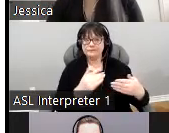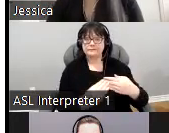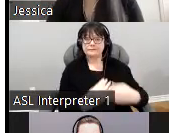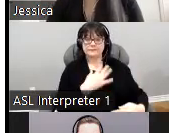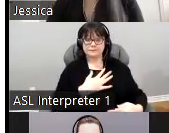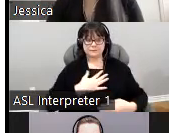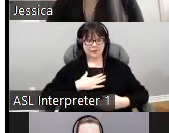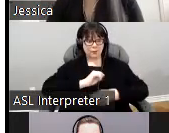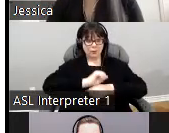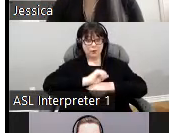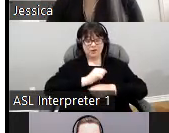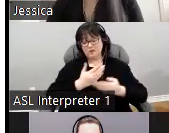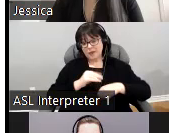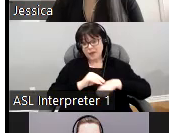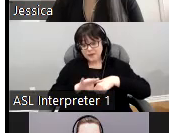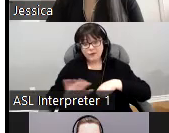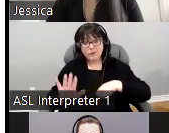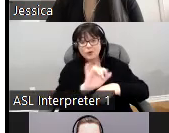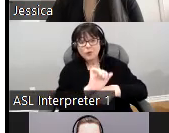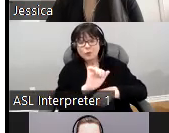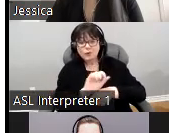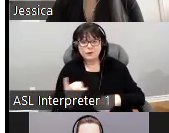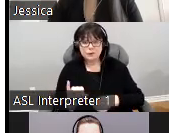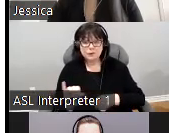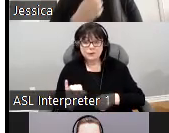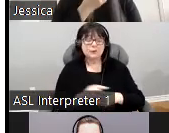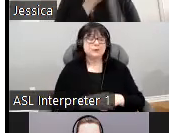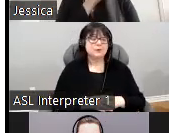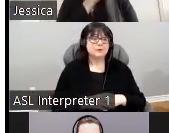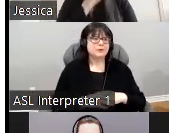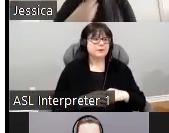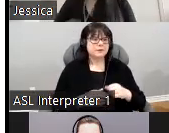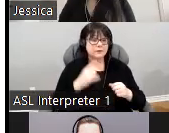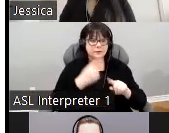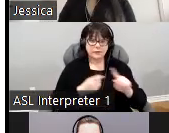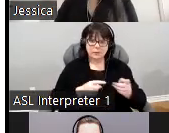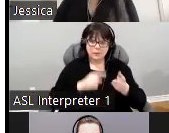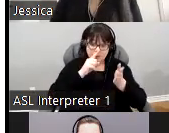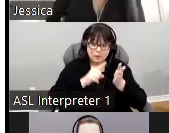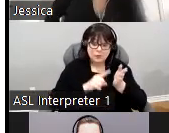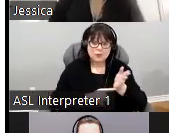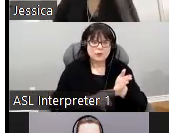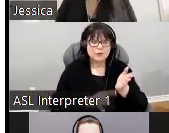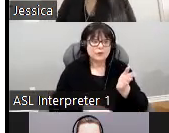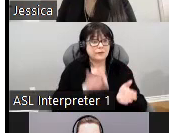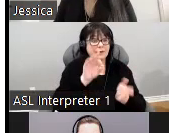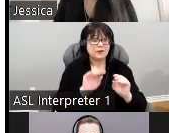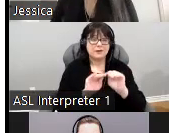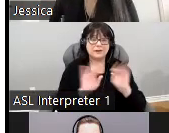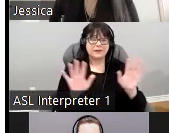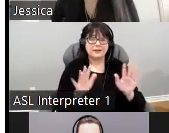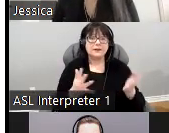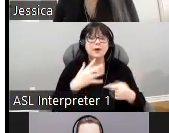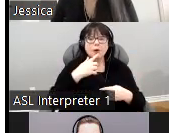well. So in terms of research, really what comes out most clearly is the lack of representation of older